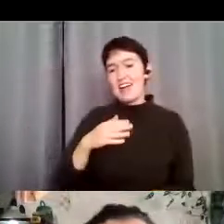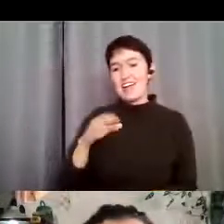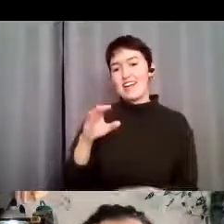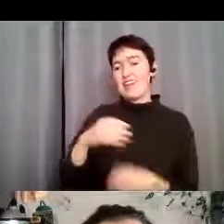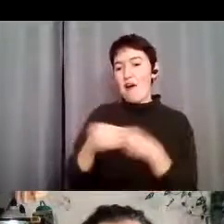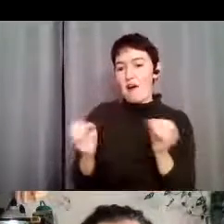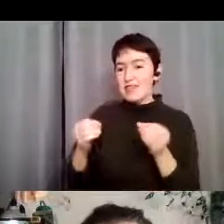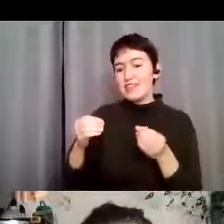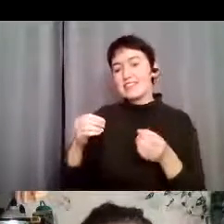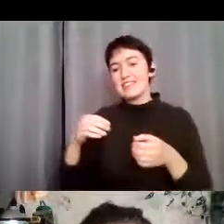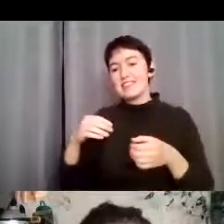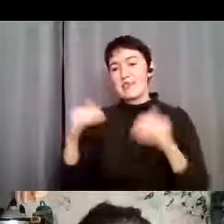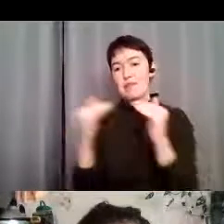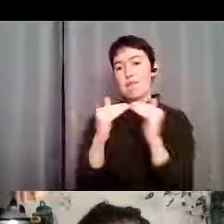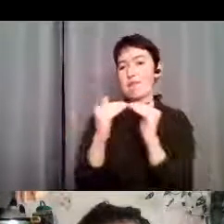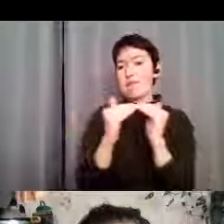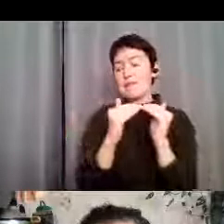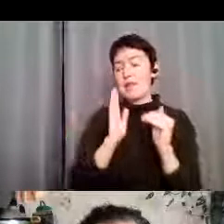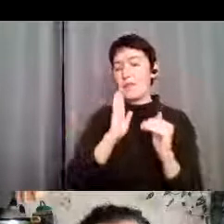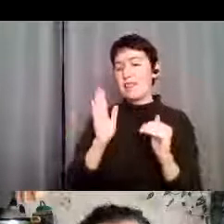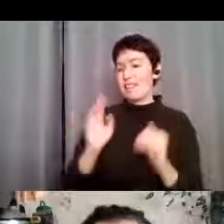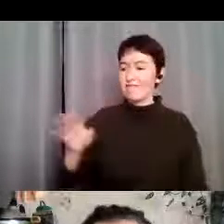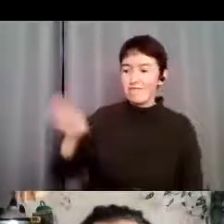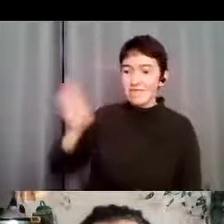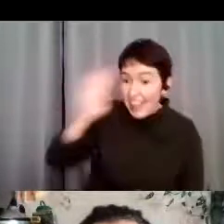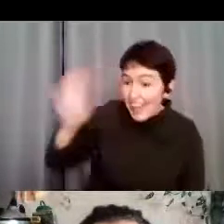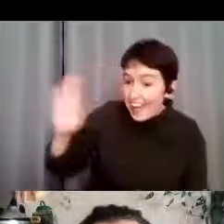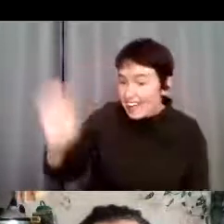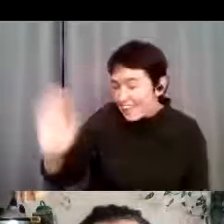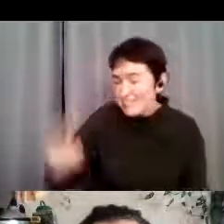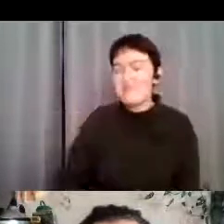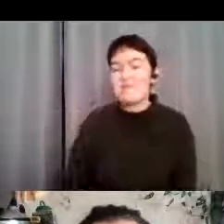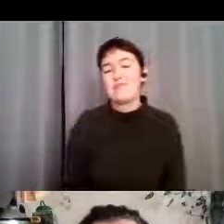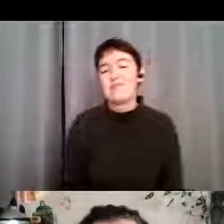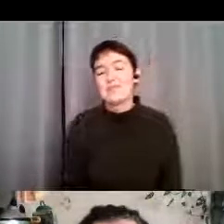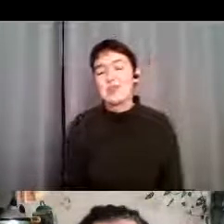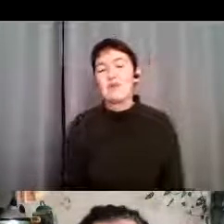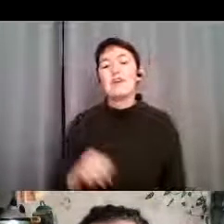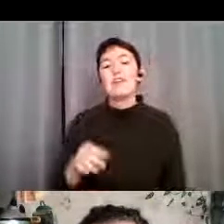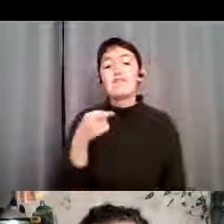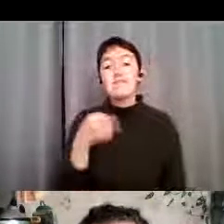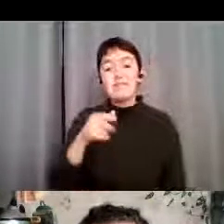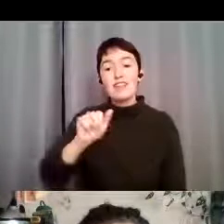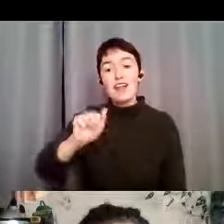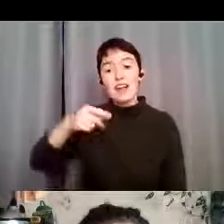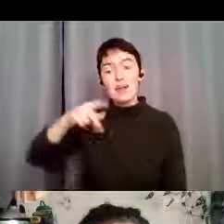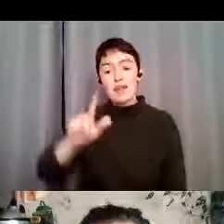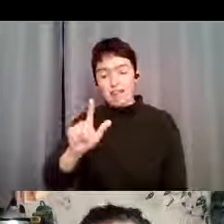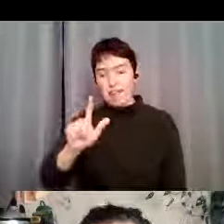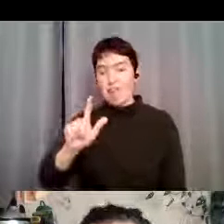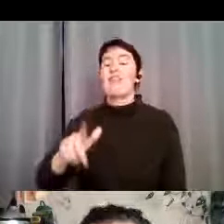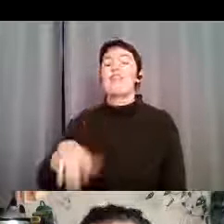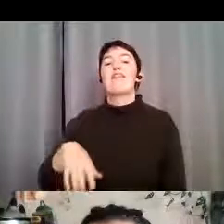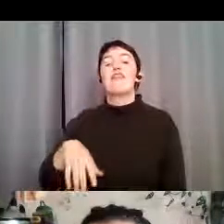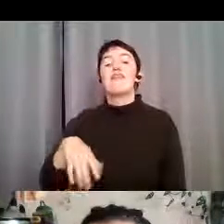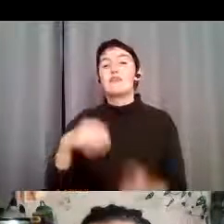I will come down and say hi. So at APL, there are a whole bunch of